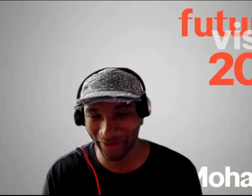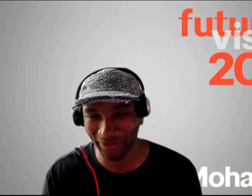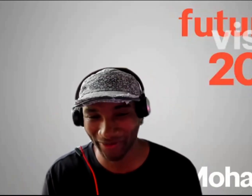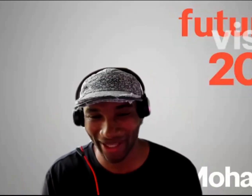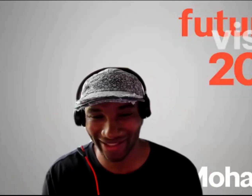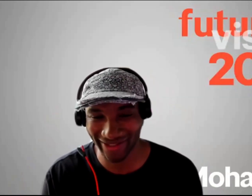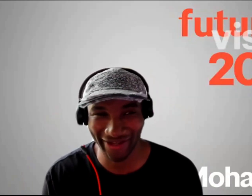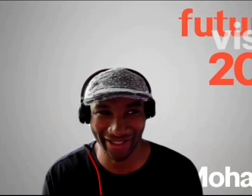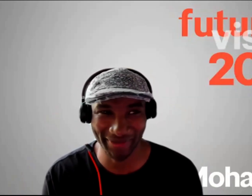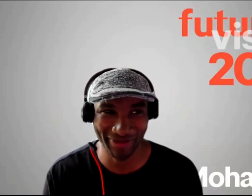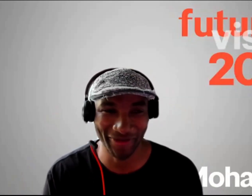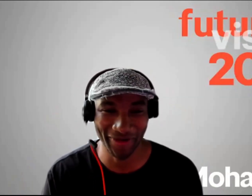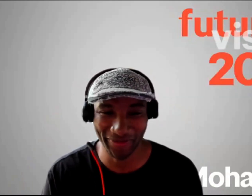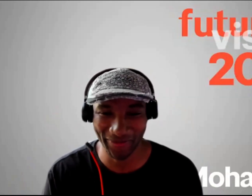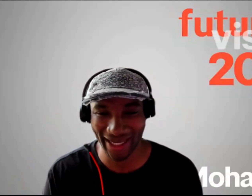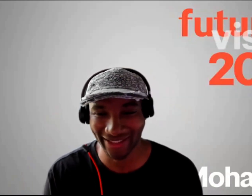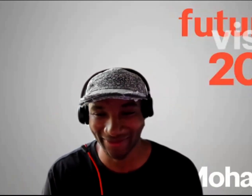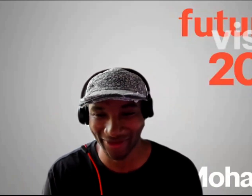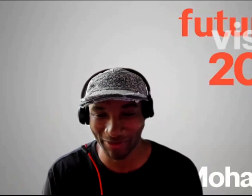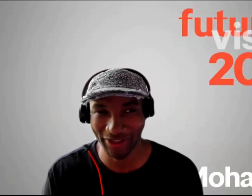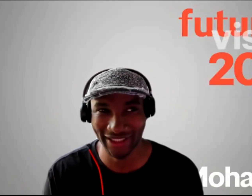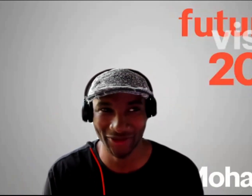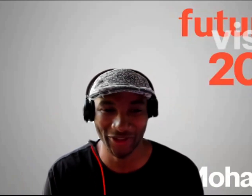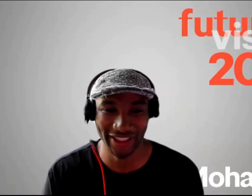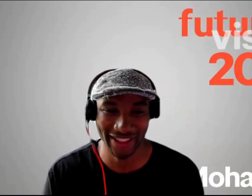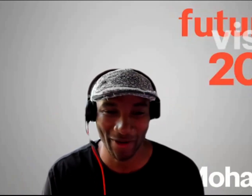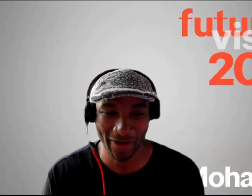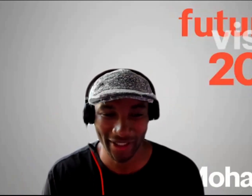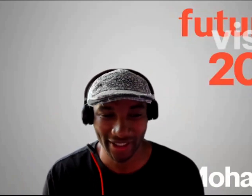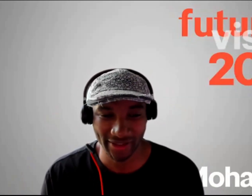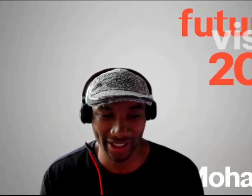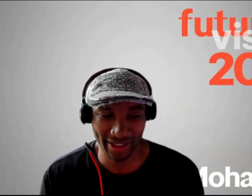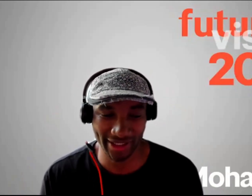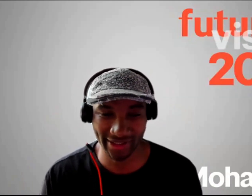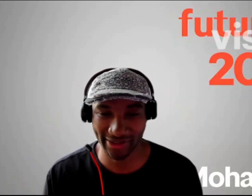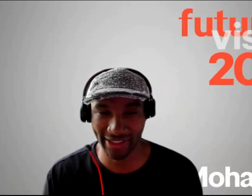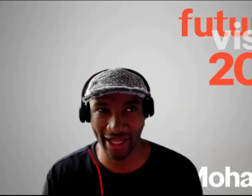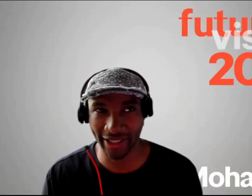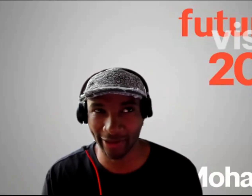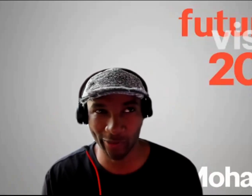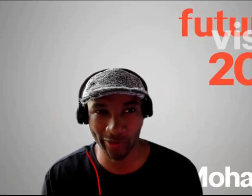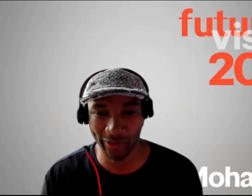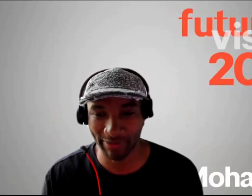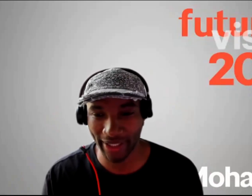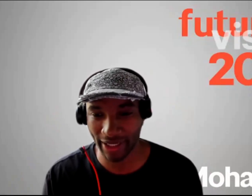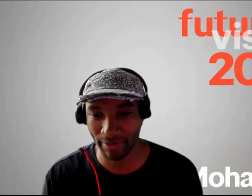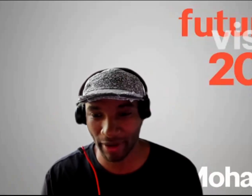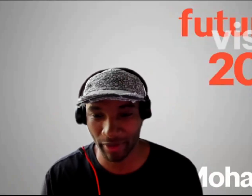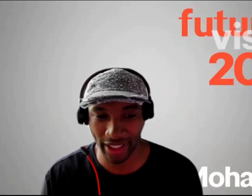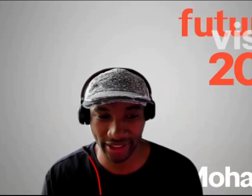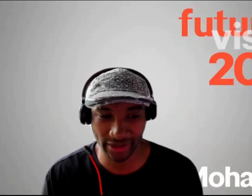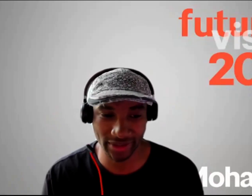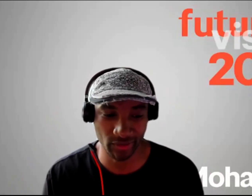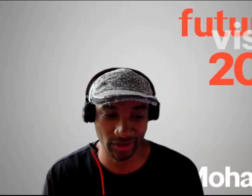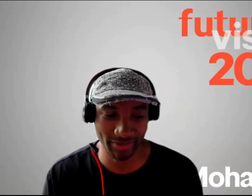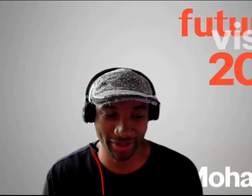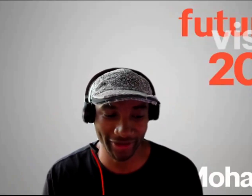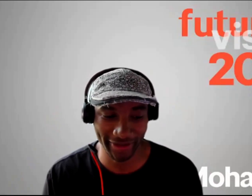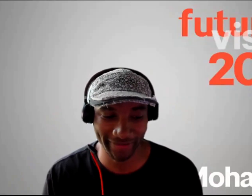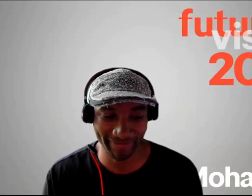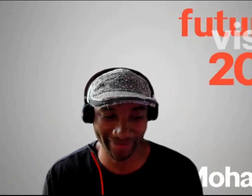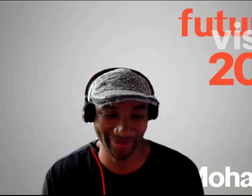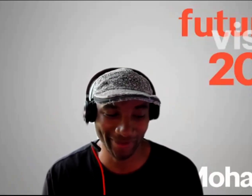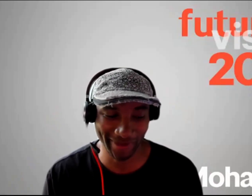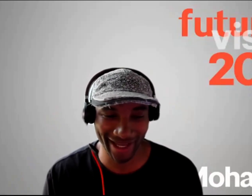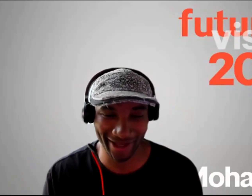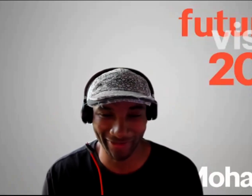way, I started before we had so much technology now. So I think it's still a great tool to use pen and paper, and it's still going to be